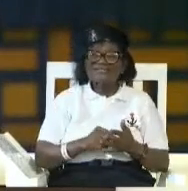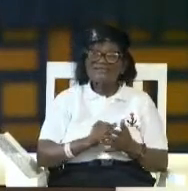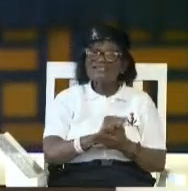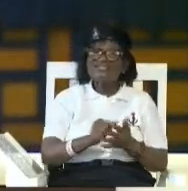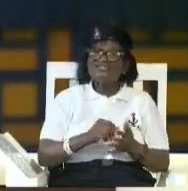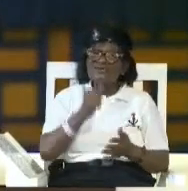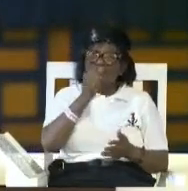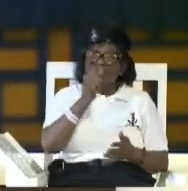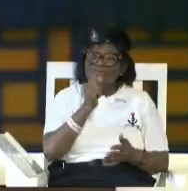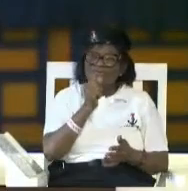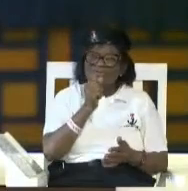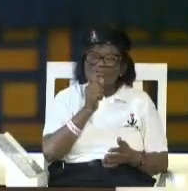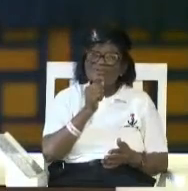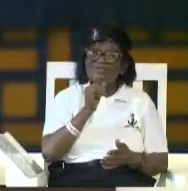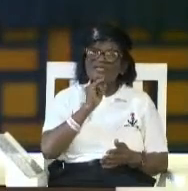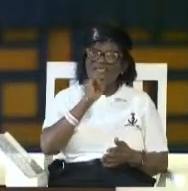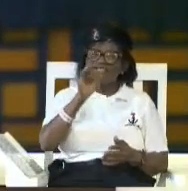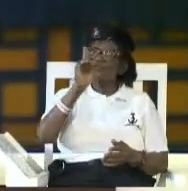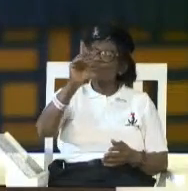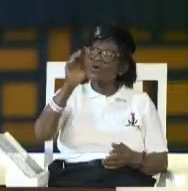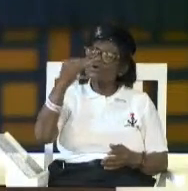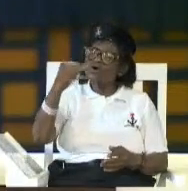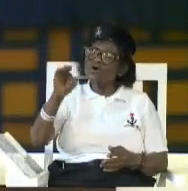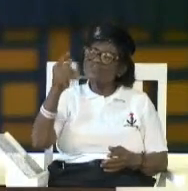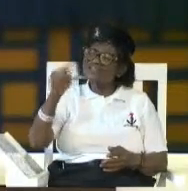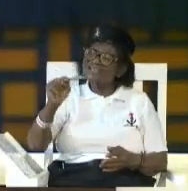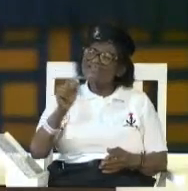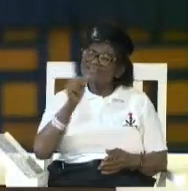That's one of the secrets I'm telling you now.